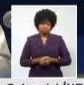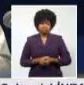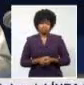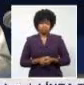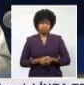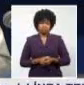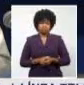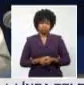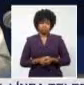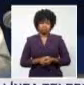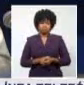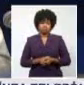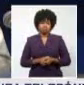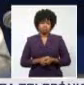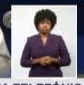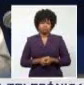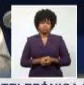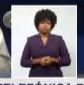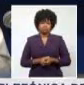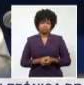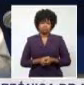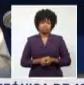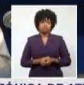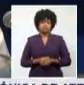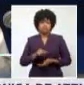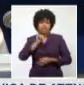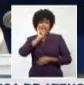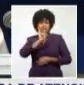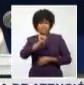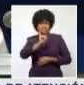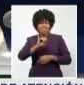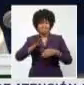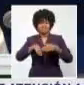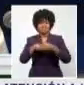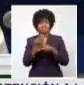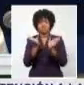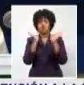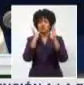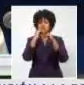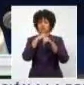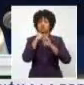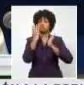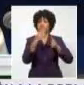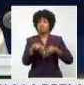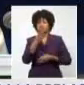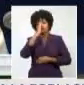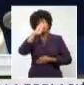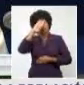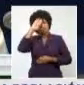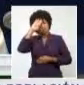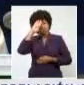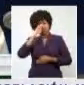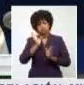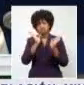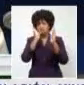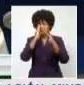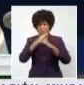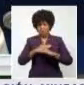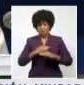consecutive day, we are without reporting any deaths in our country.